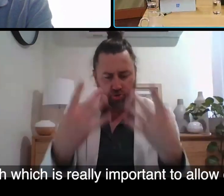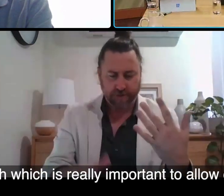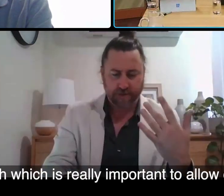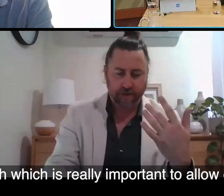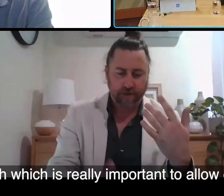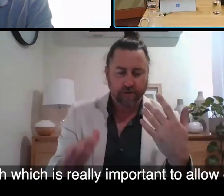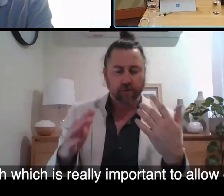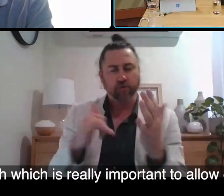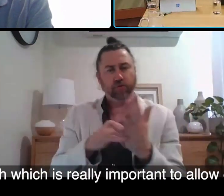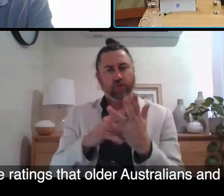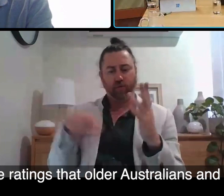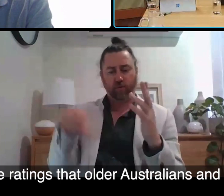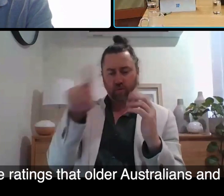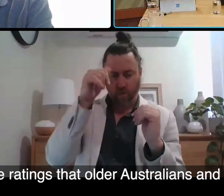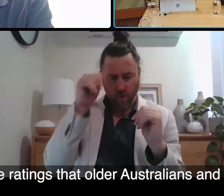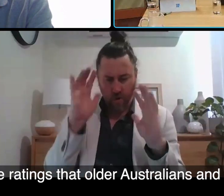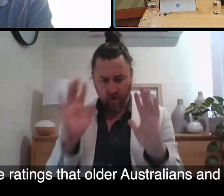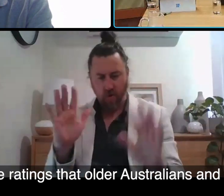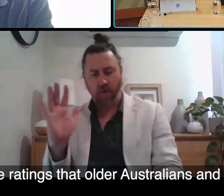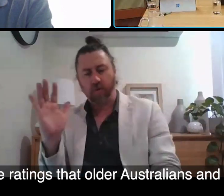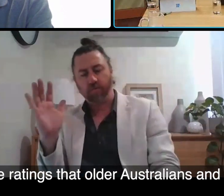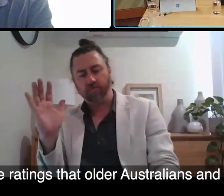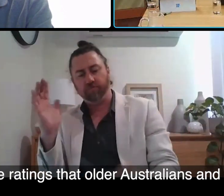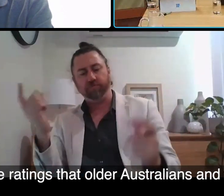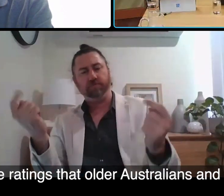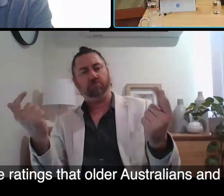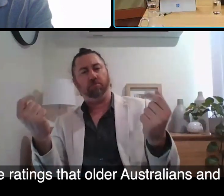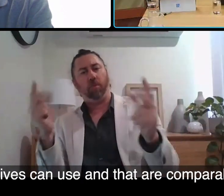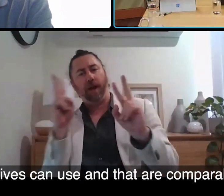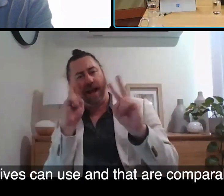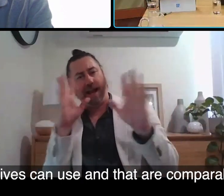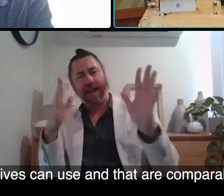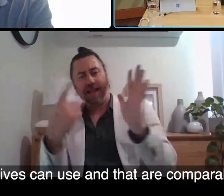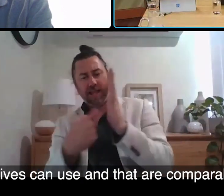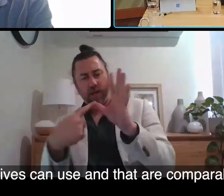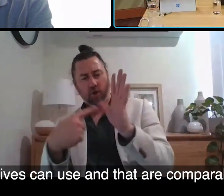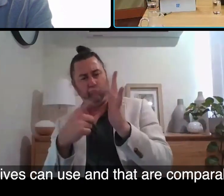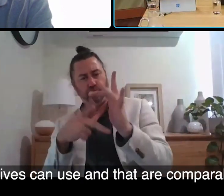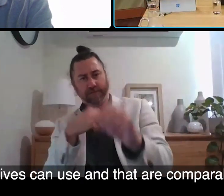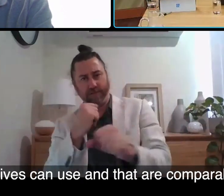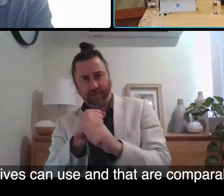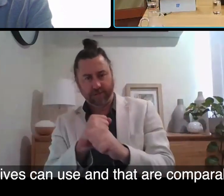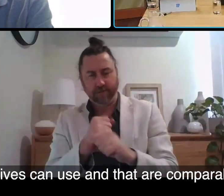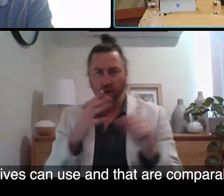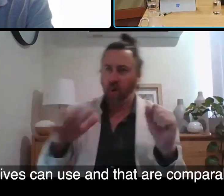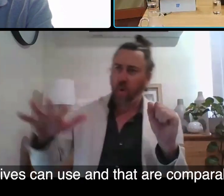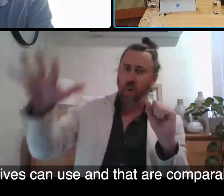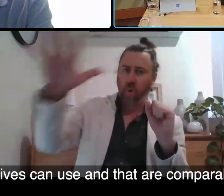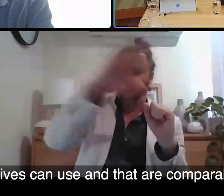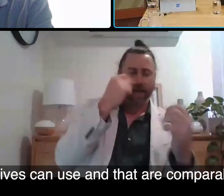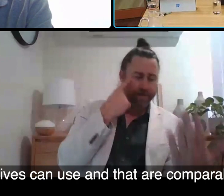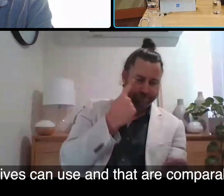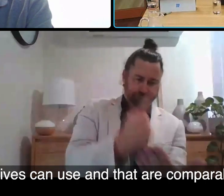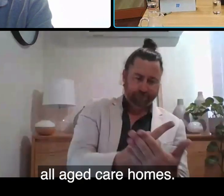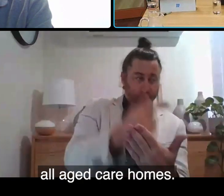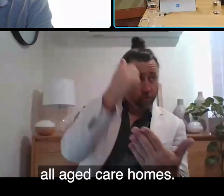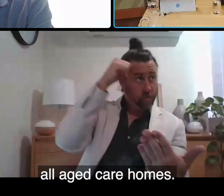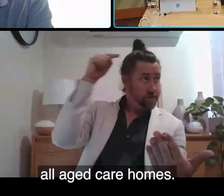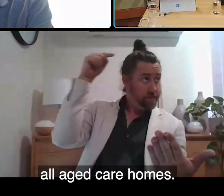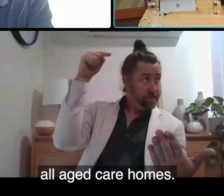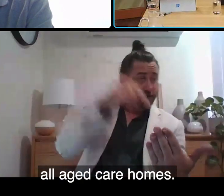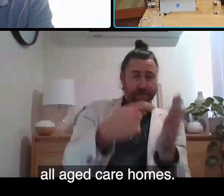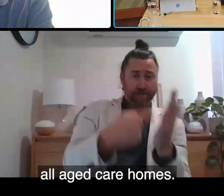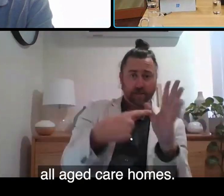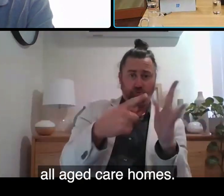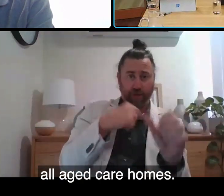allow clear, simple ratings that older Australians and their representatives can use and that are comparable across